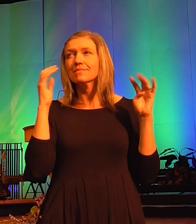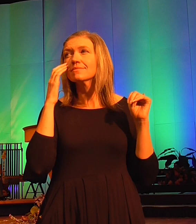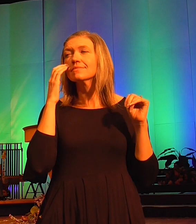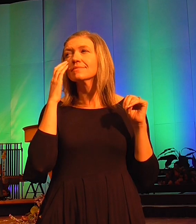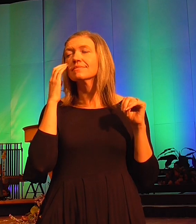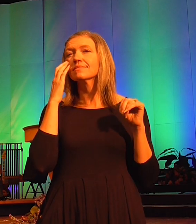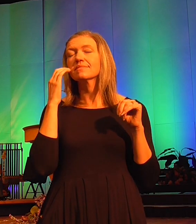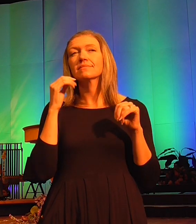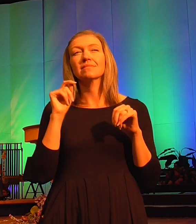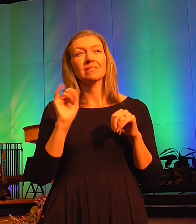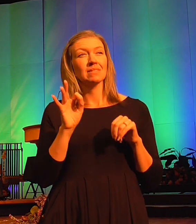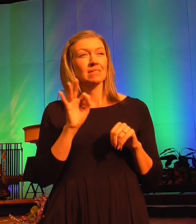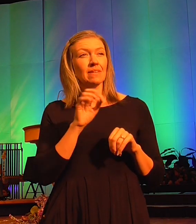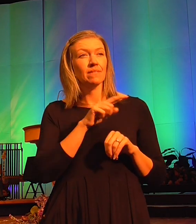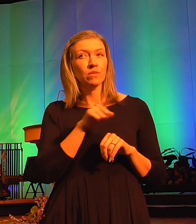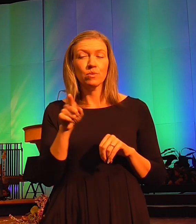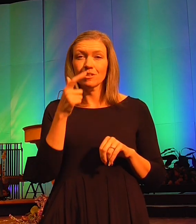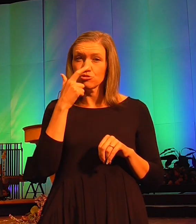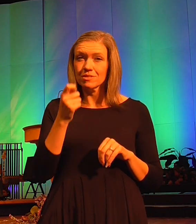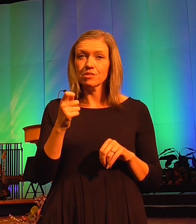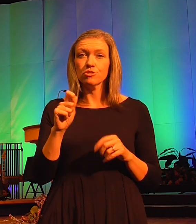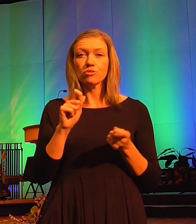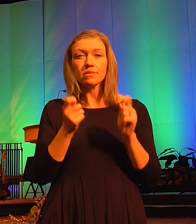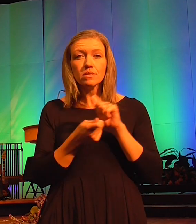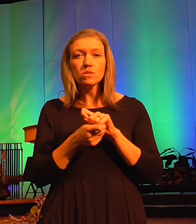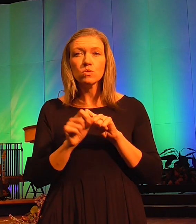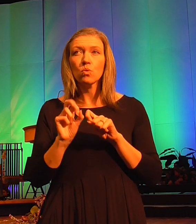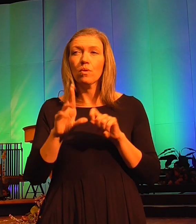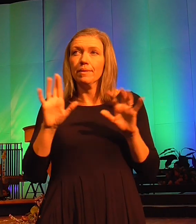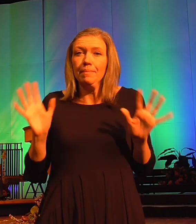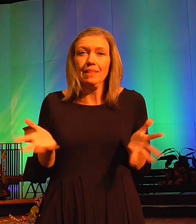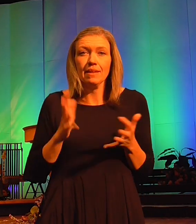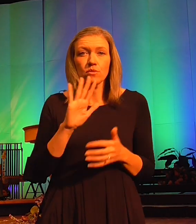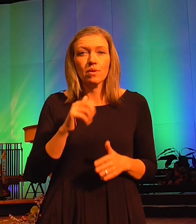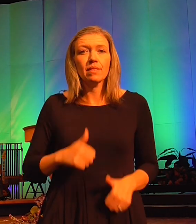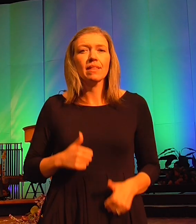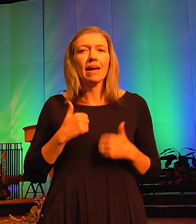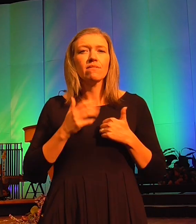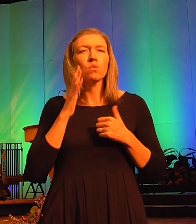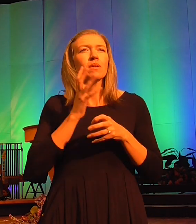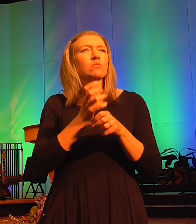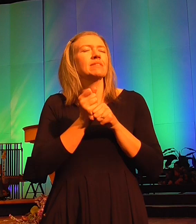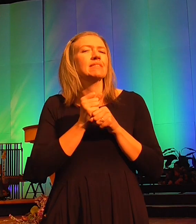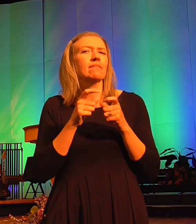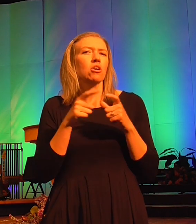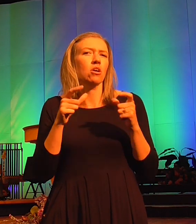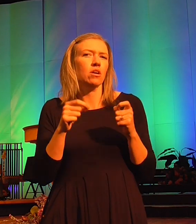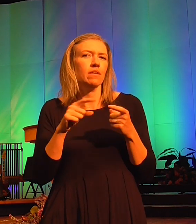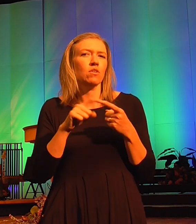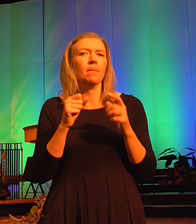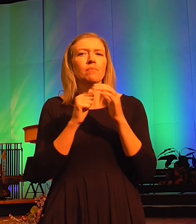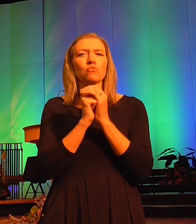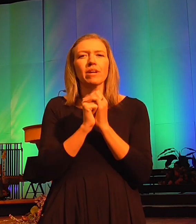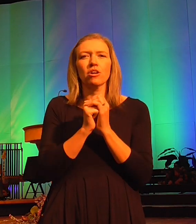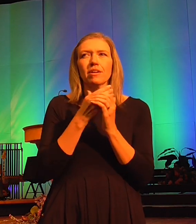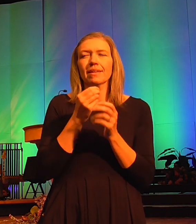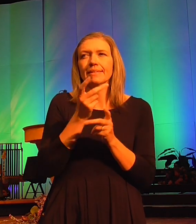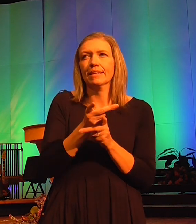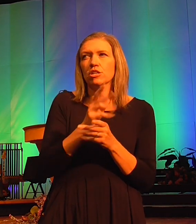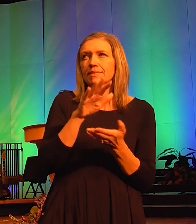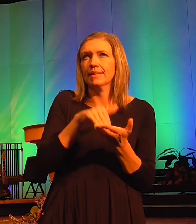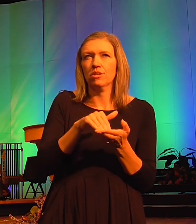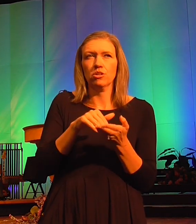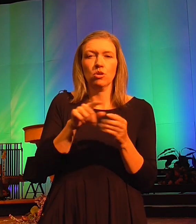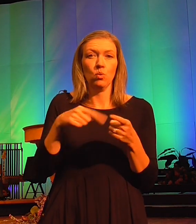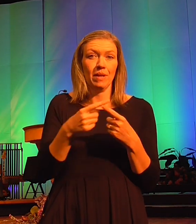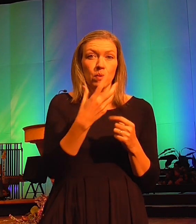If you are wanting to change or uplift your life, you'll be receiving a little card from our Prayer and Care Center on the way out. And